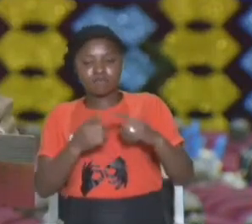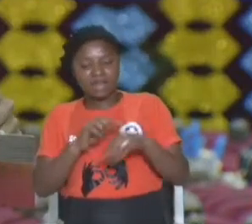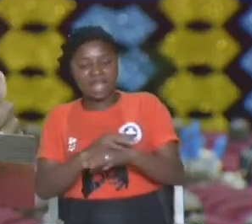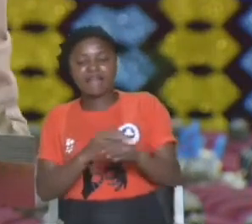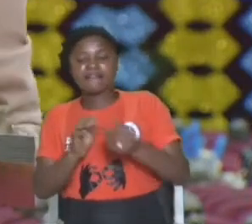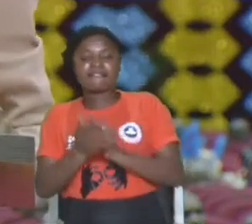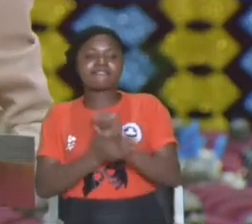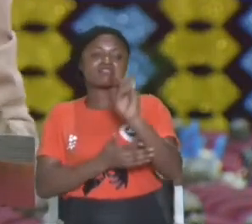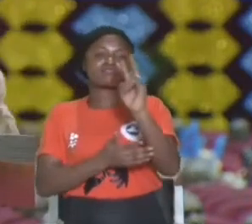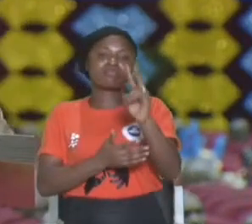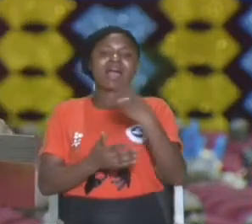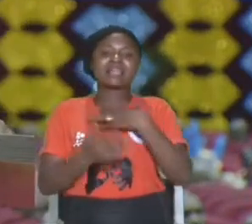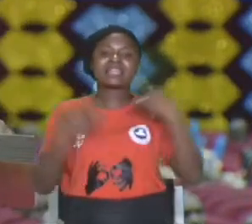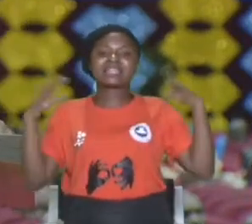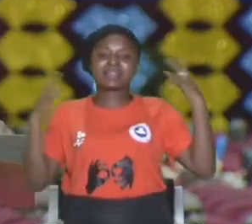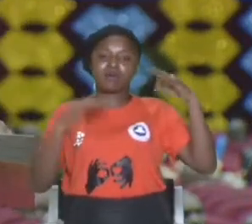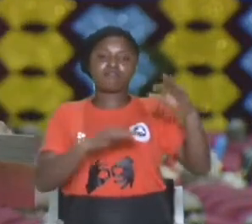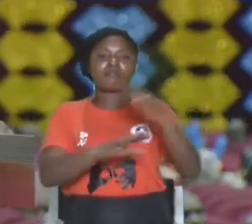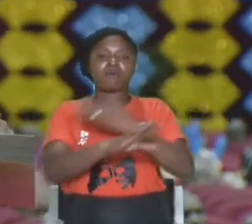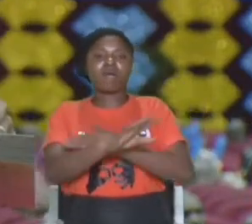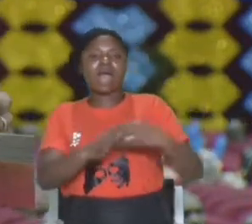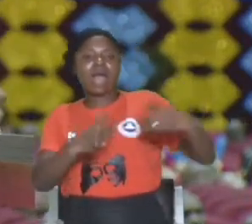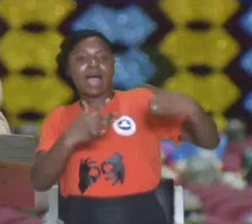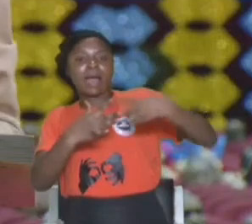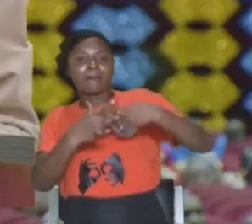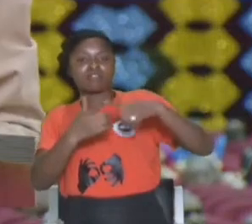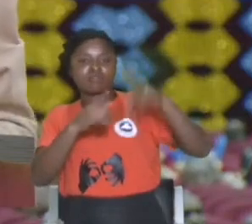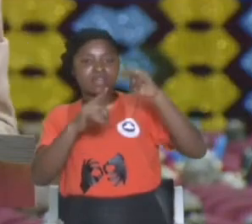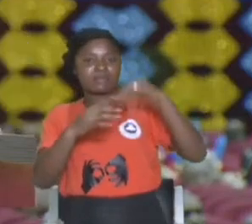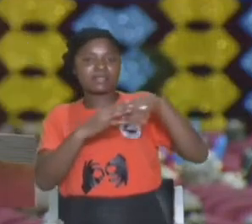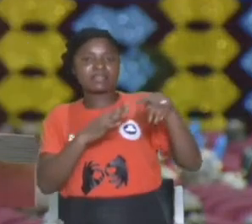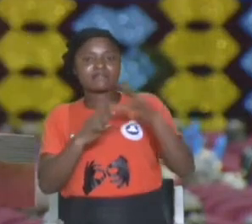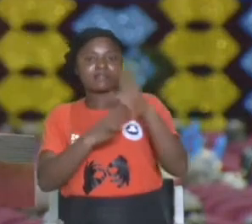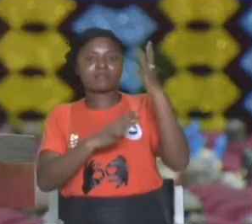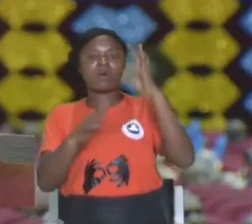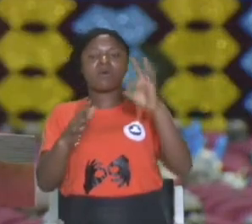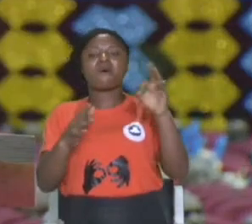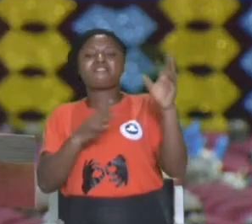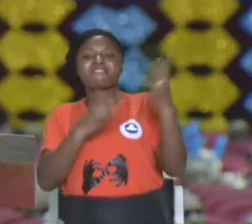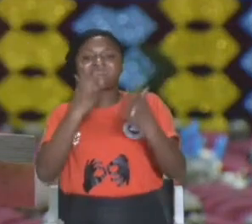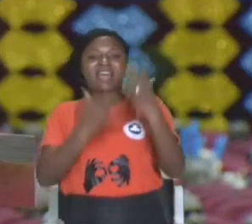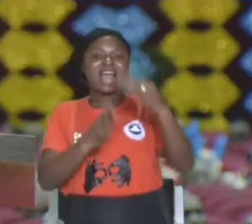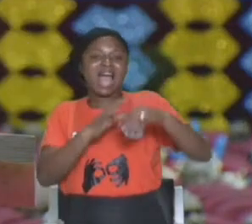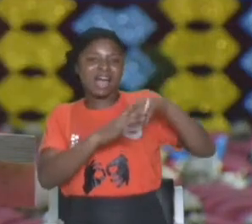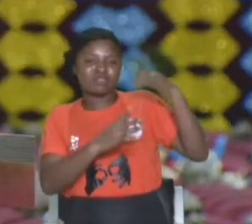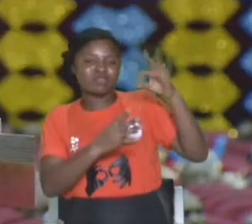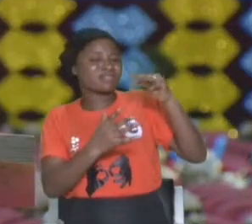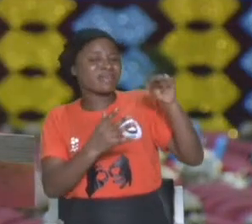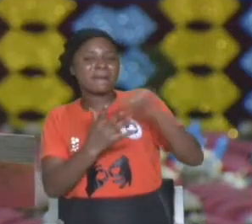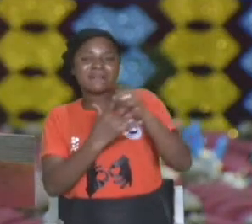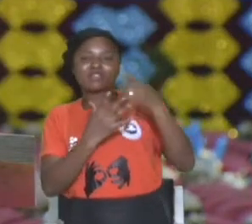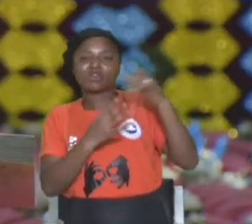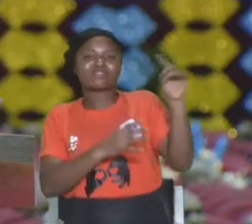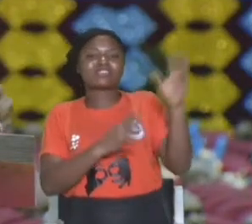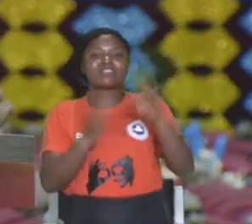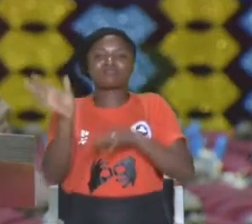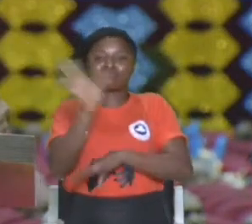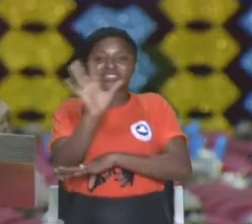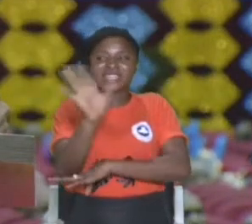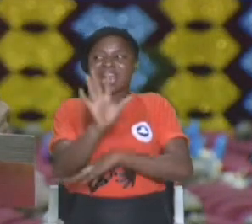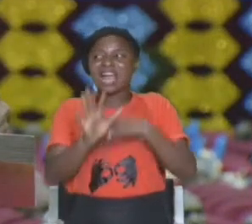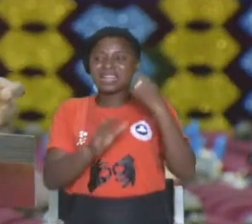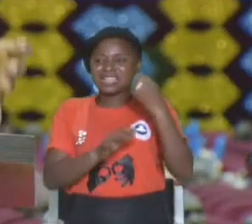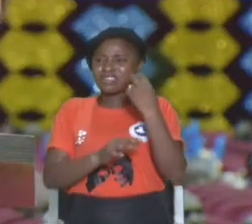2. And the angel of the Lord appeared unto him in a flame of fire out of the midst of a bush. And he looked,